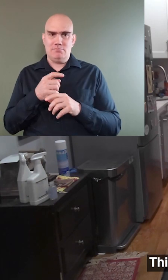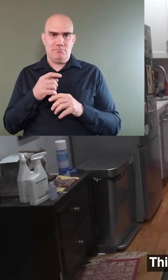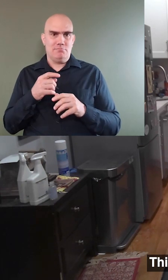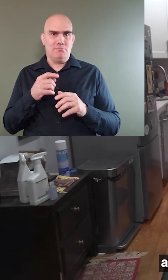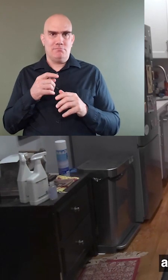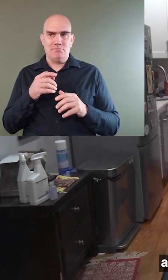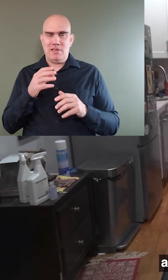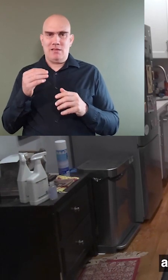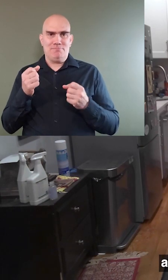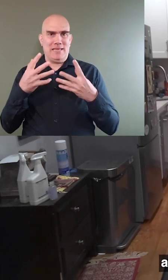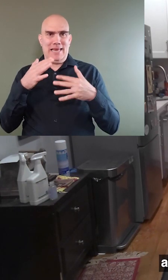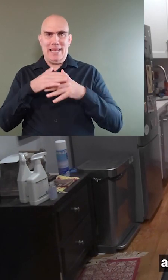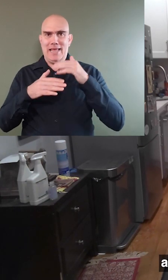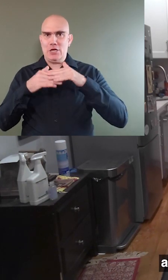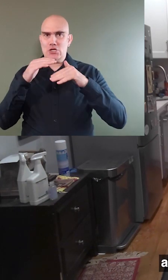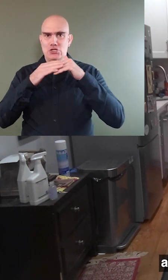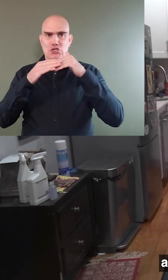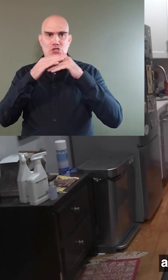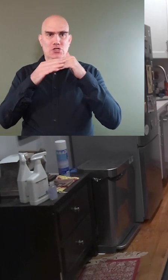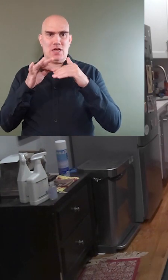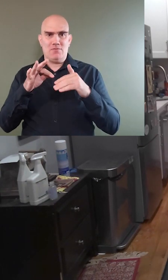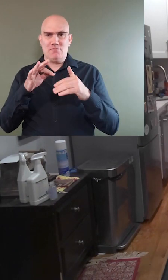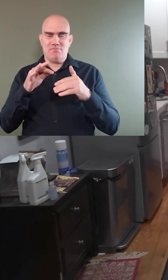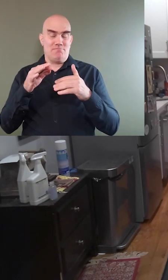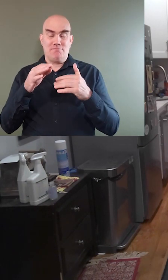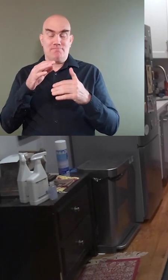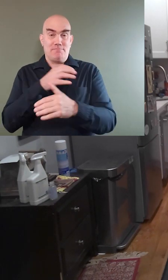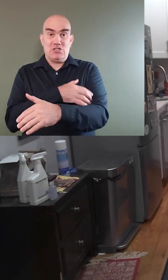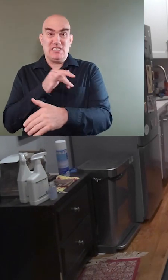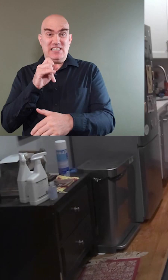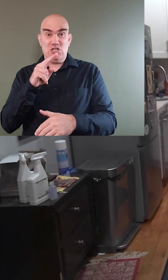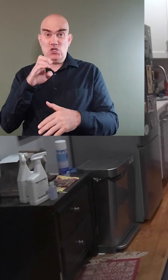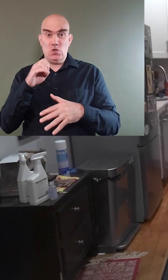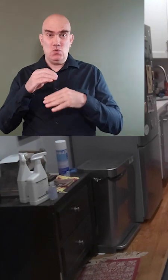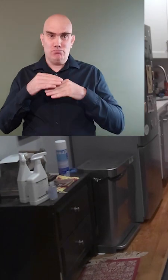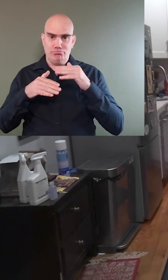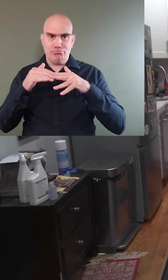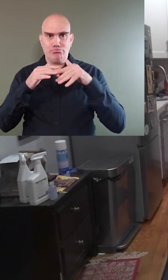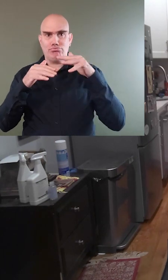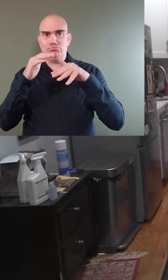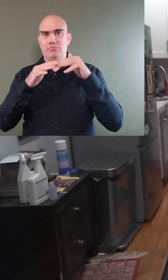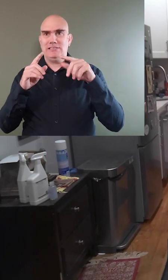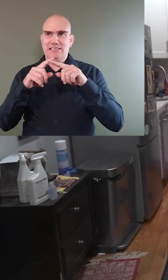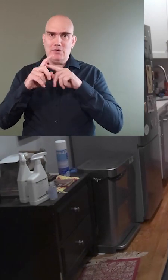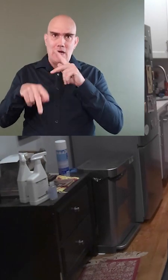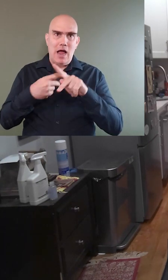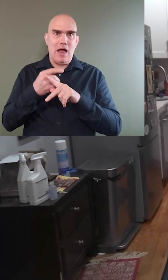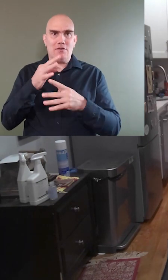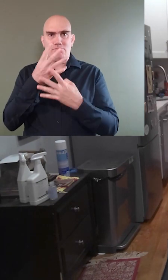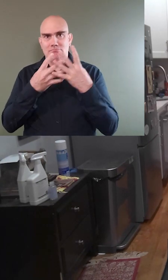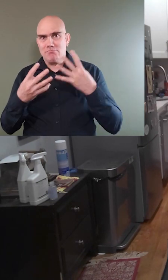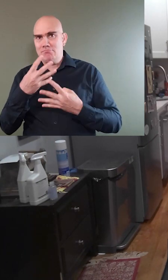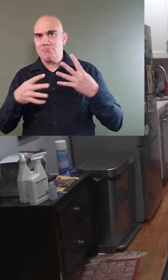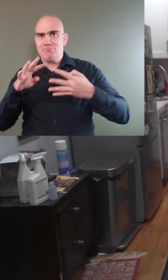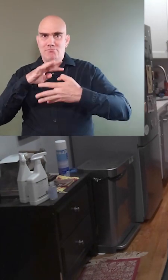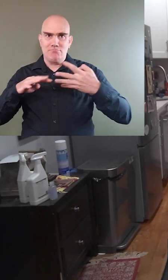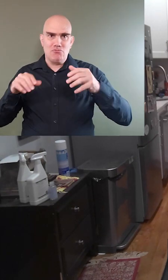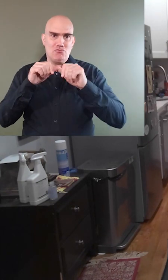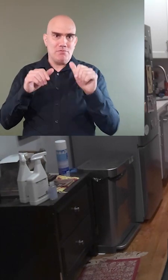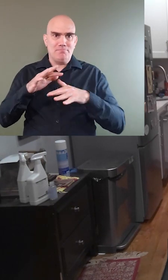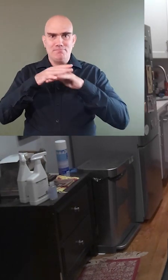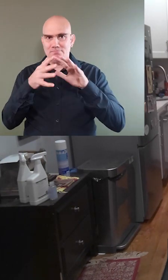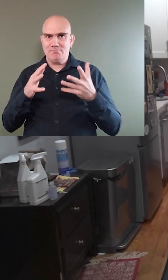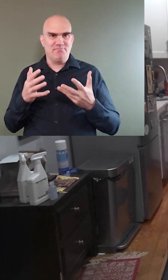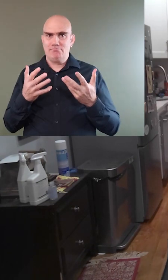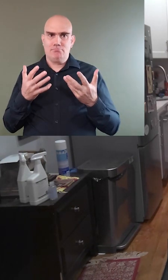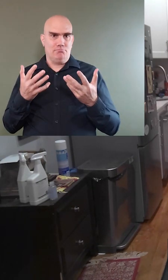complicated and is in layers and layers of sheets and sheets of muscle tissue of all different kinds of stripes